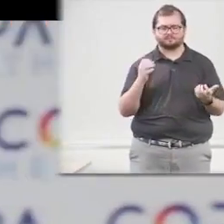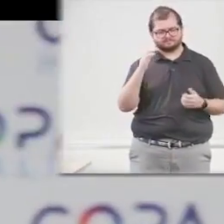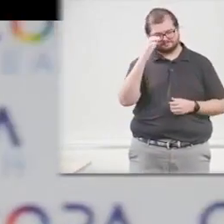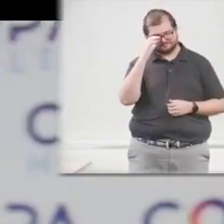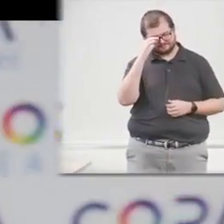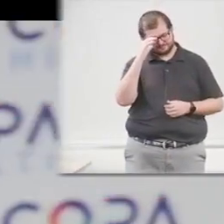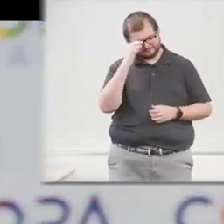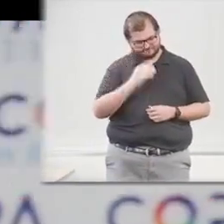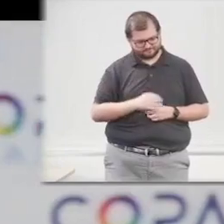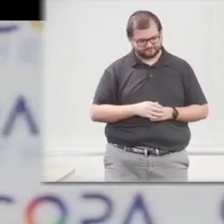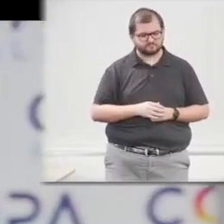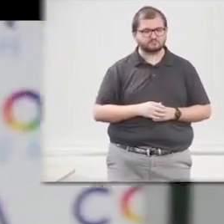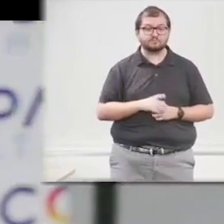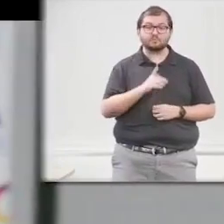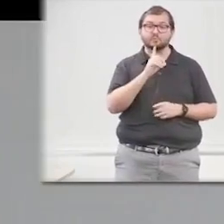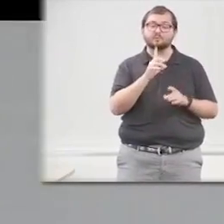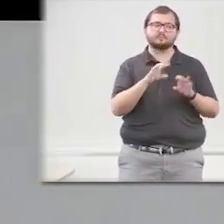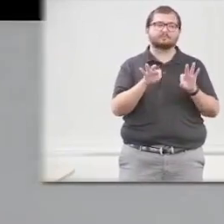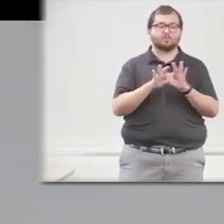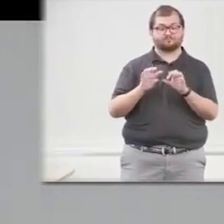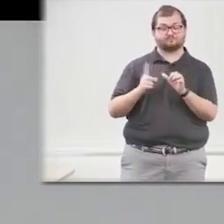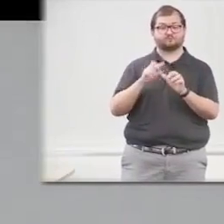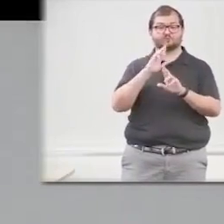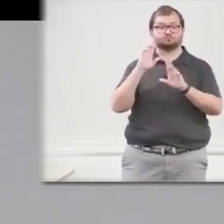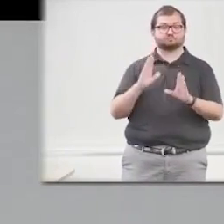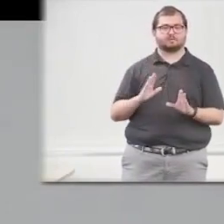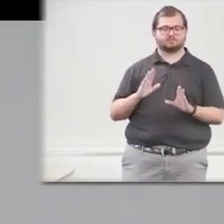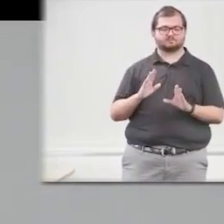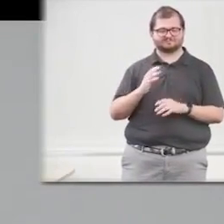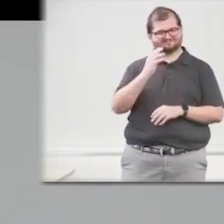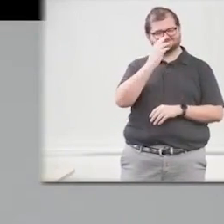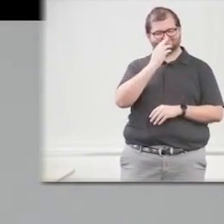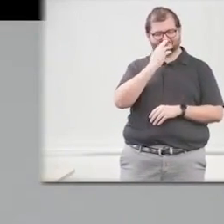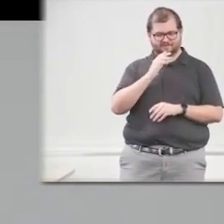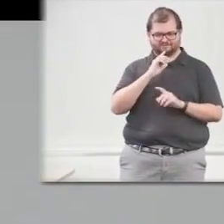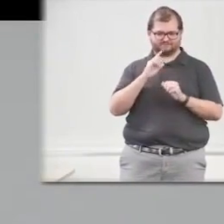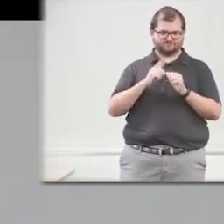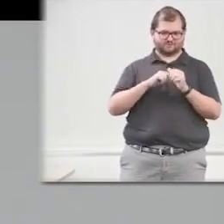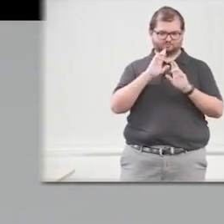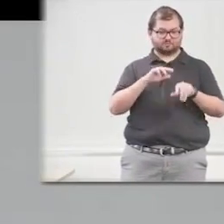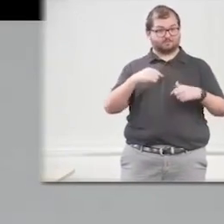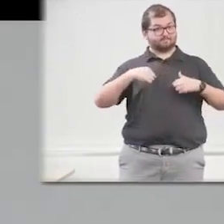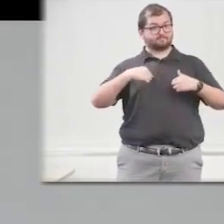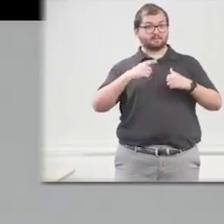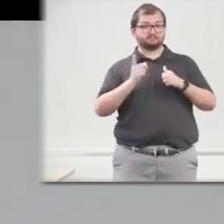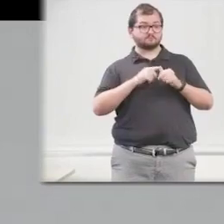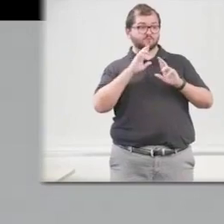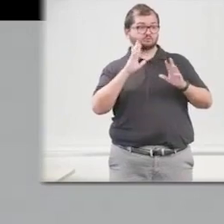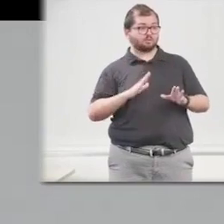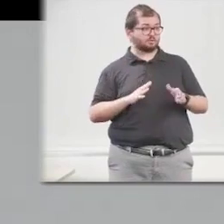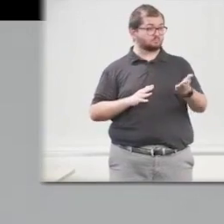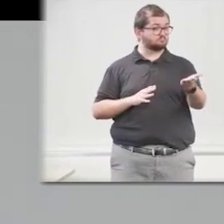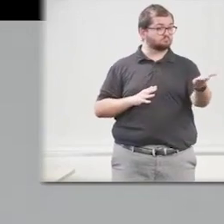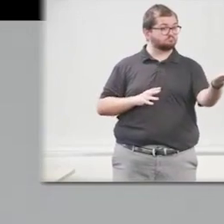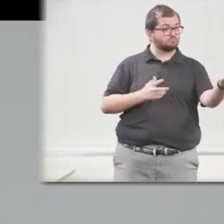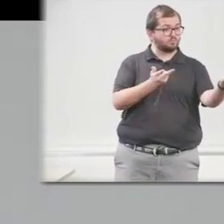So it's all about educating the first responder, and that's a play on words, the first responder. I'm a first responder. These fine gentlemen right here